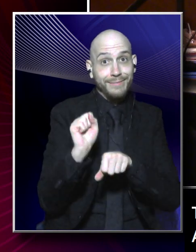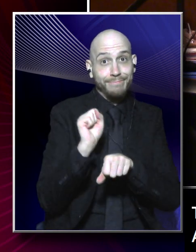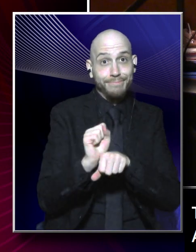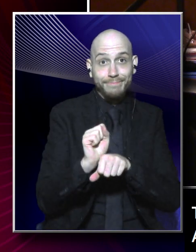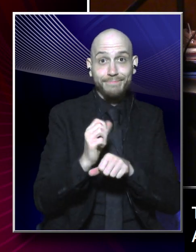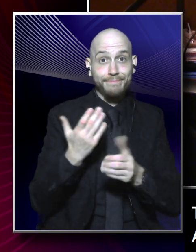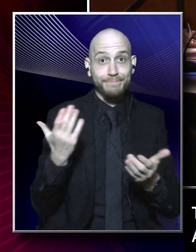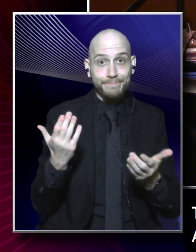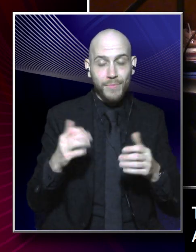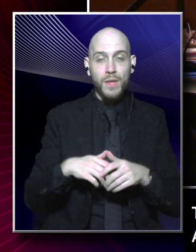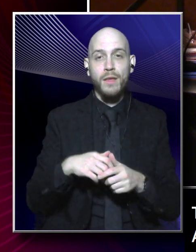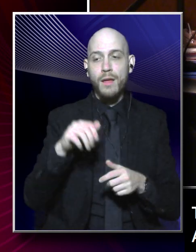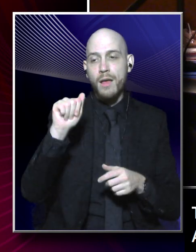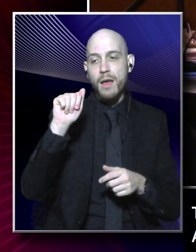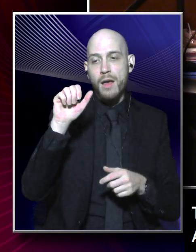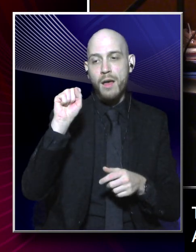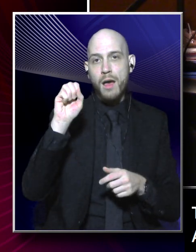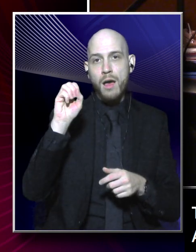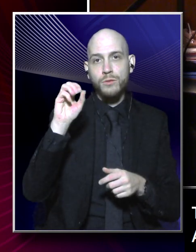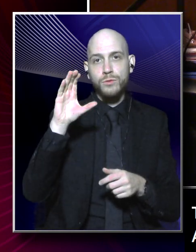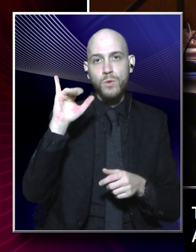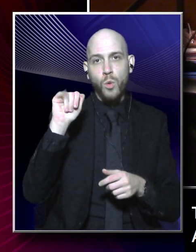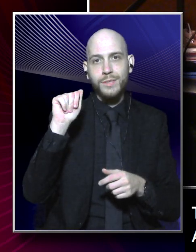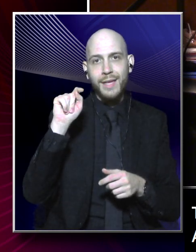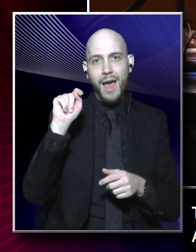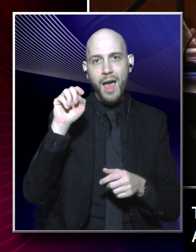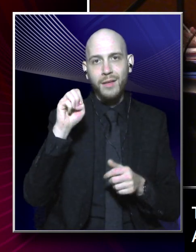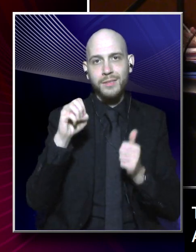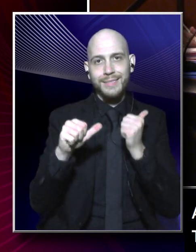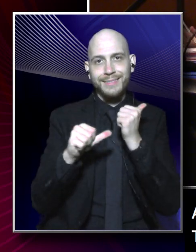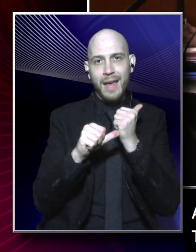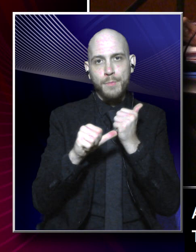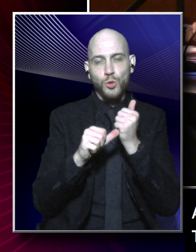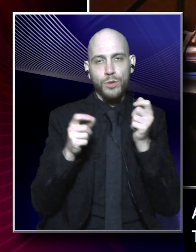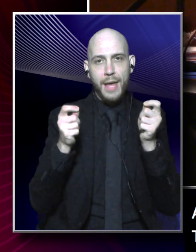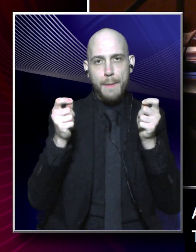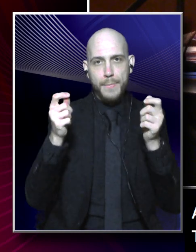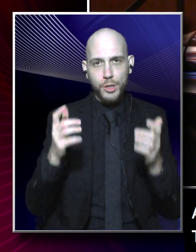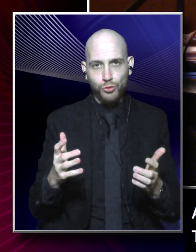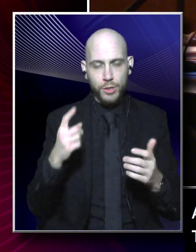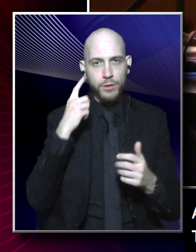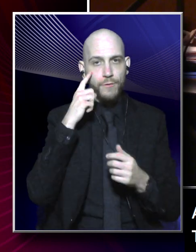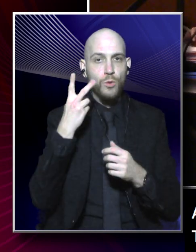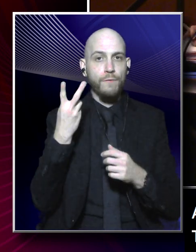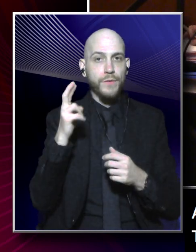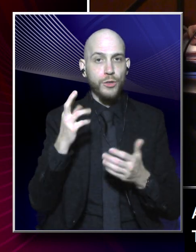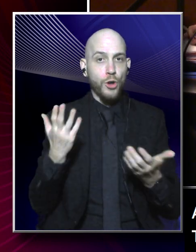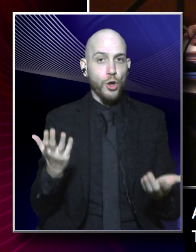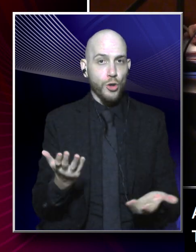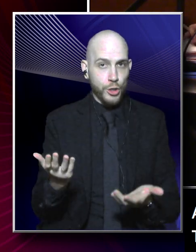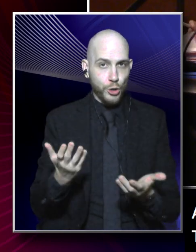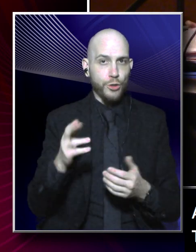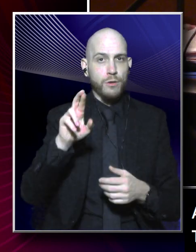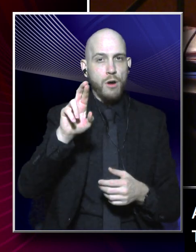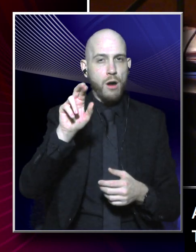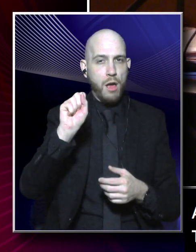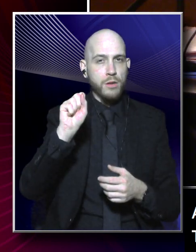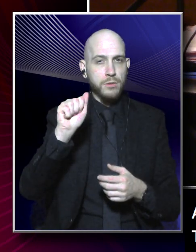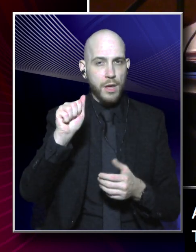associate deputy administrator in the VR agency here, Rehabilitation Services